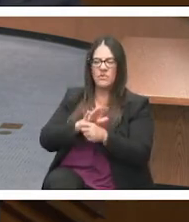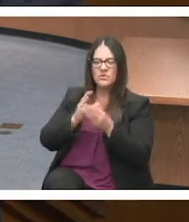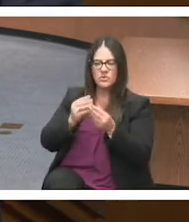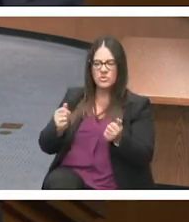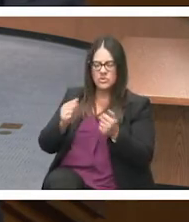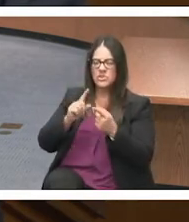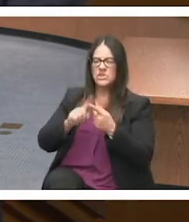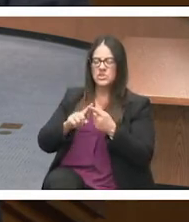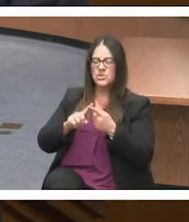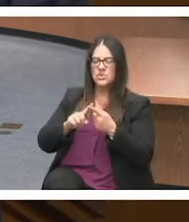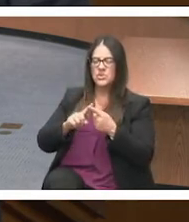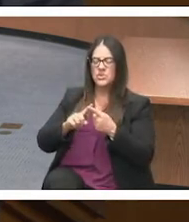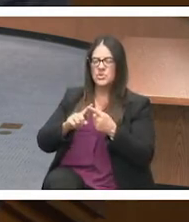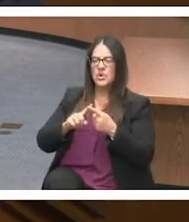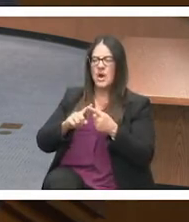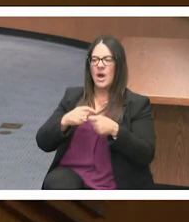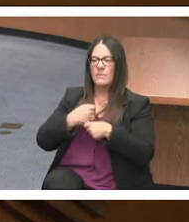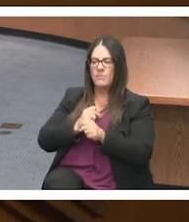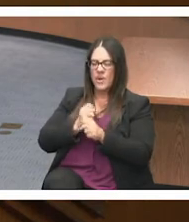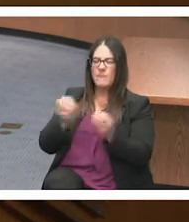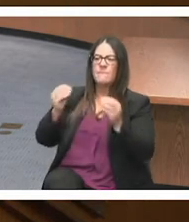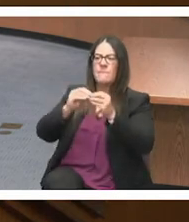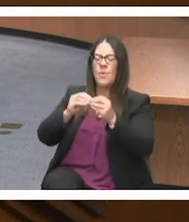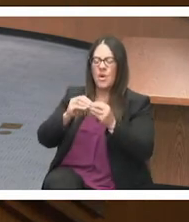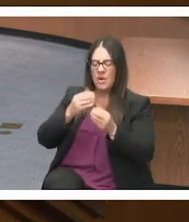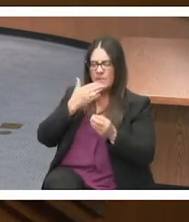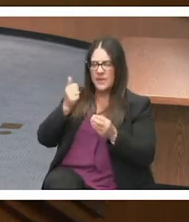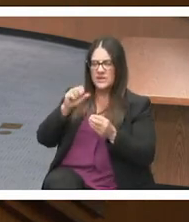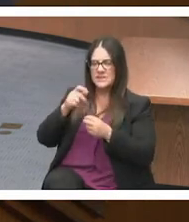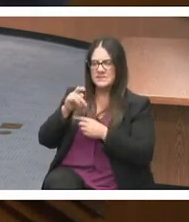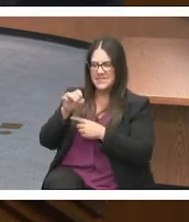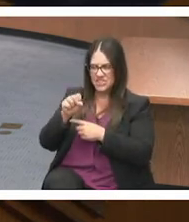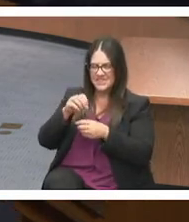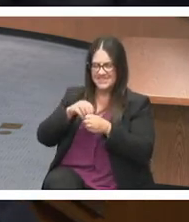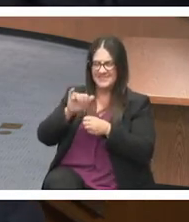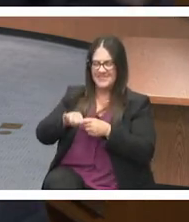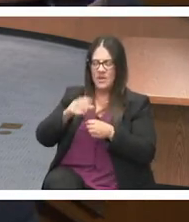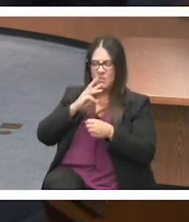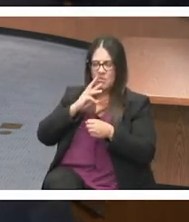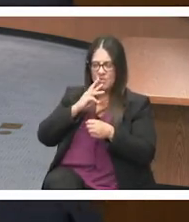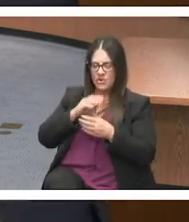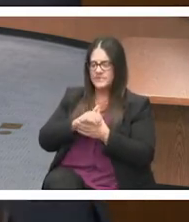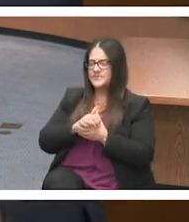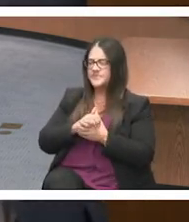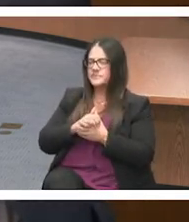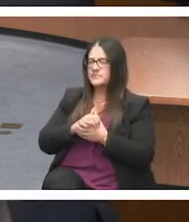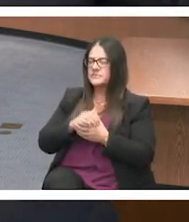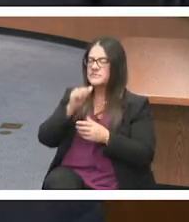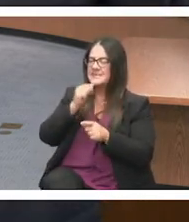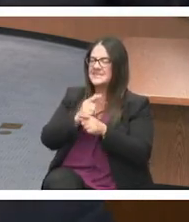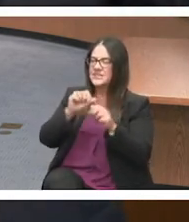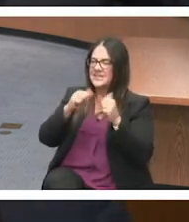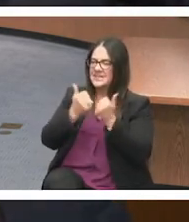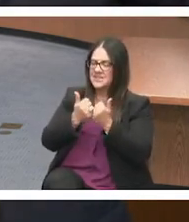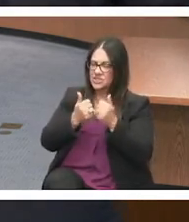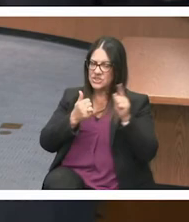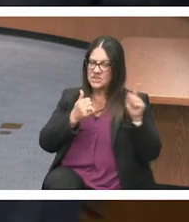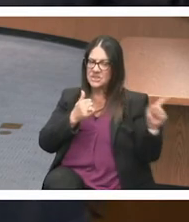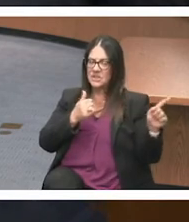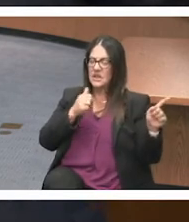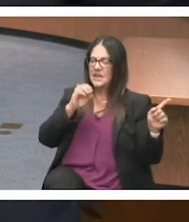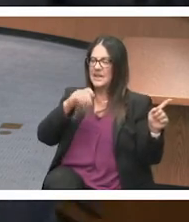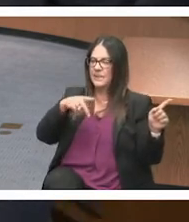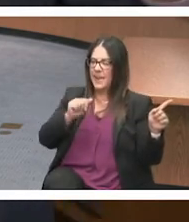these species. There's at least two ways to do that. The Water Board, which is in our sister agency, Cal EPA,